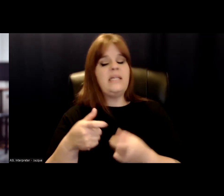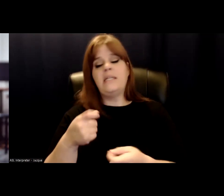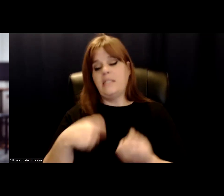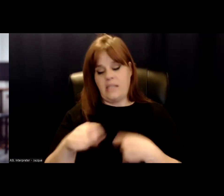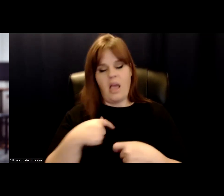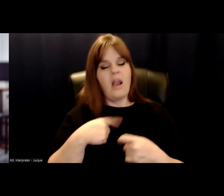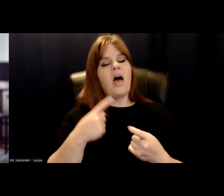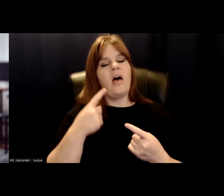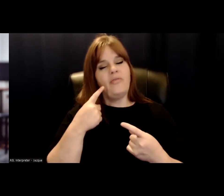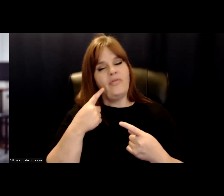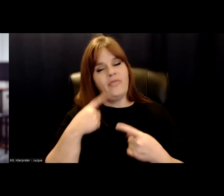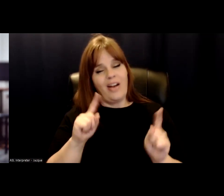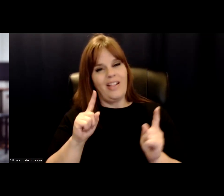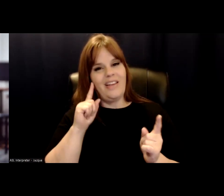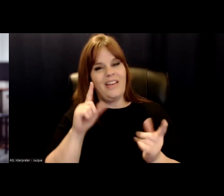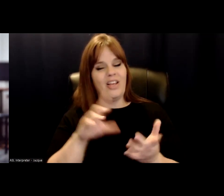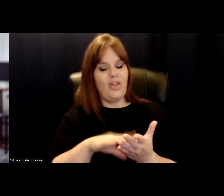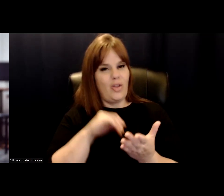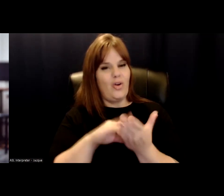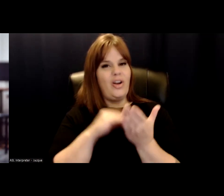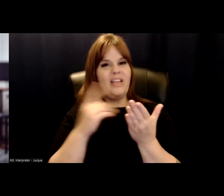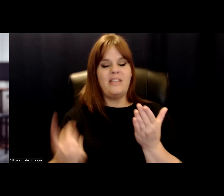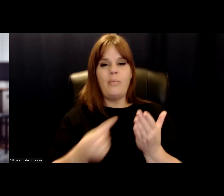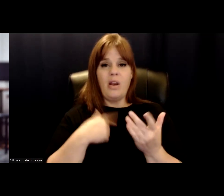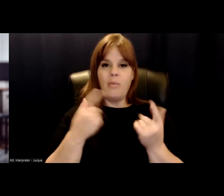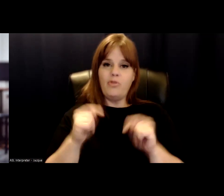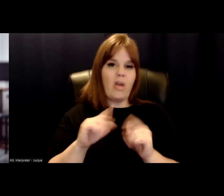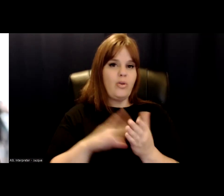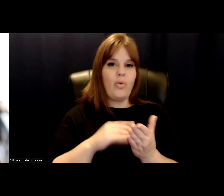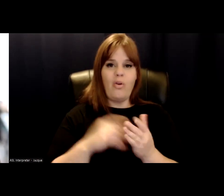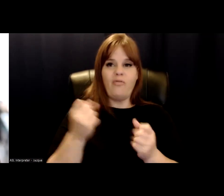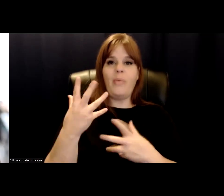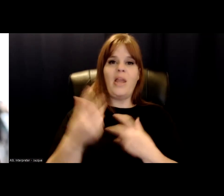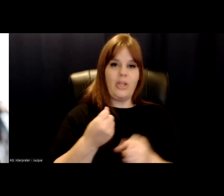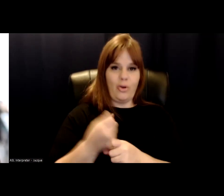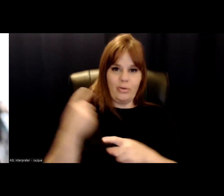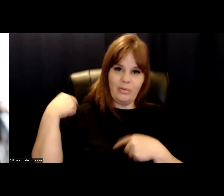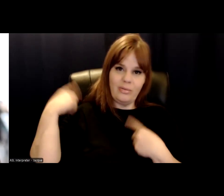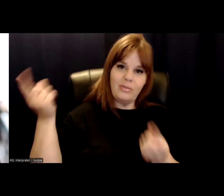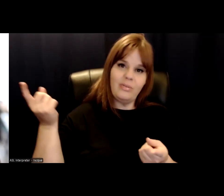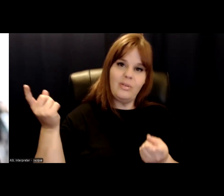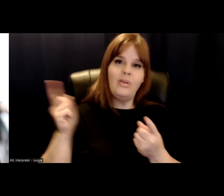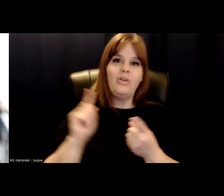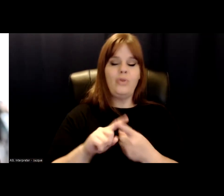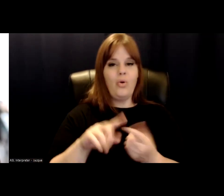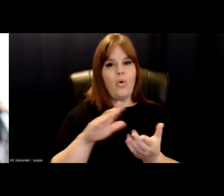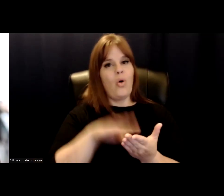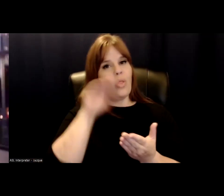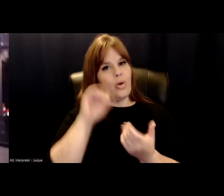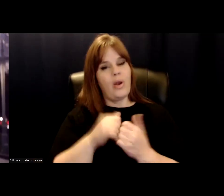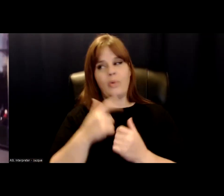finally learning something that I had been trying to learn for years, to learn how to say